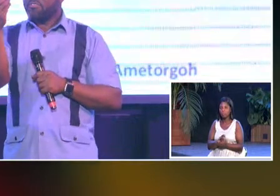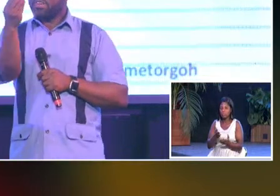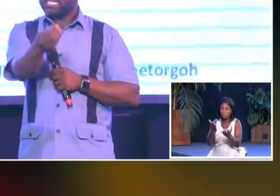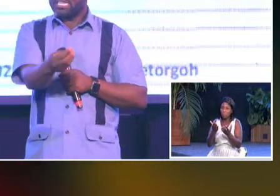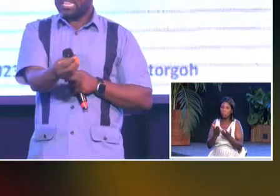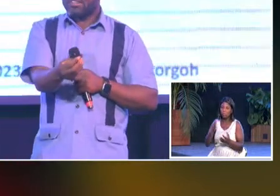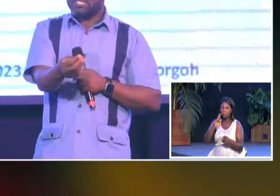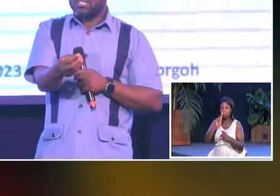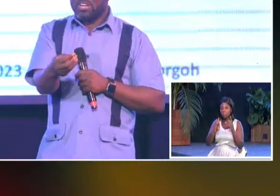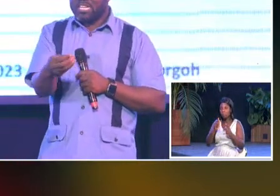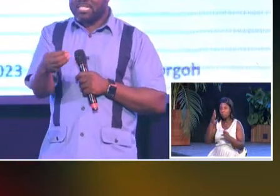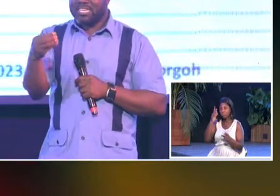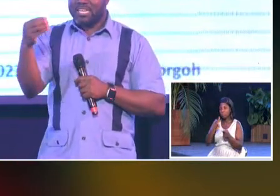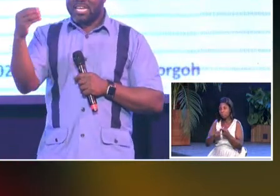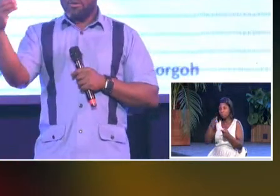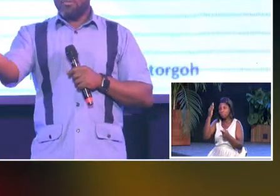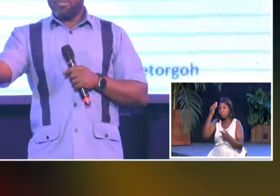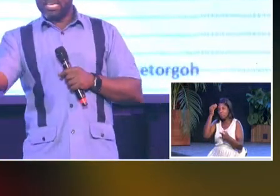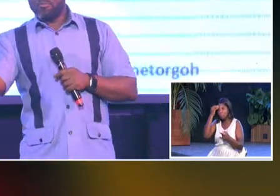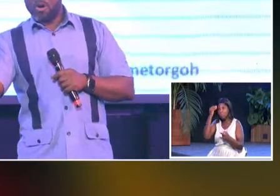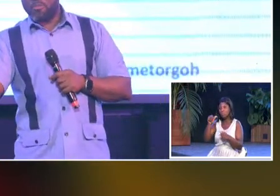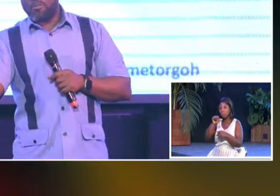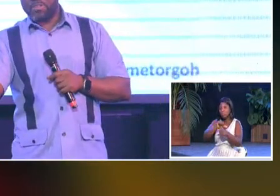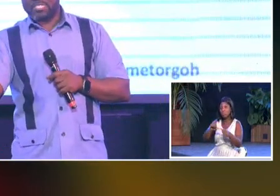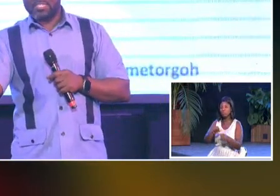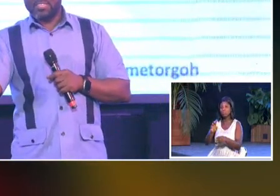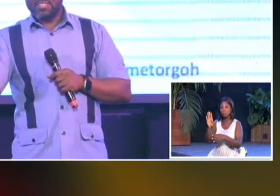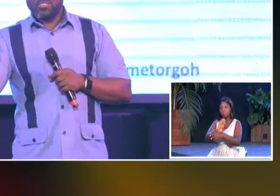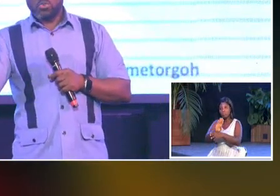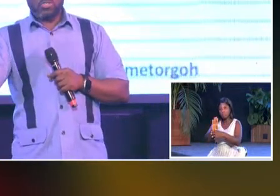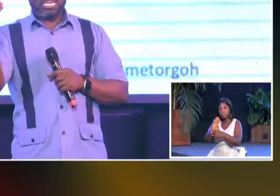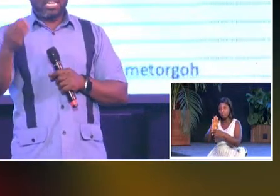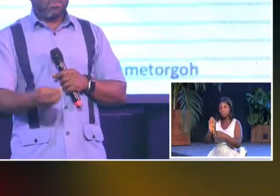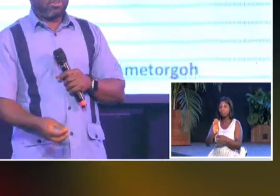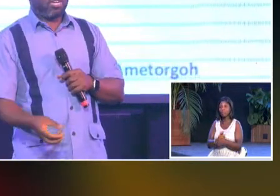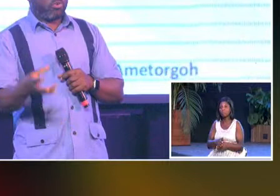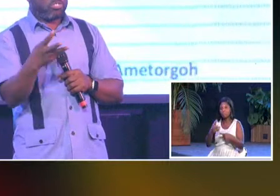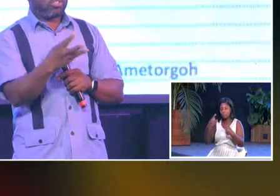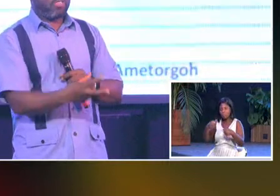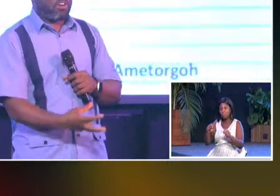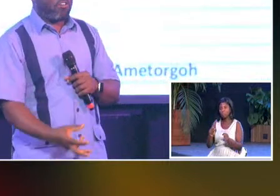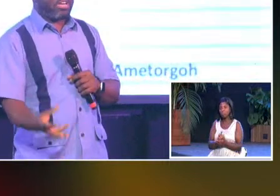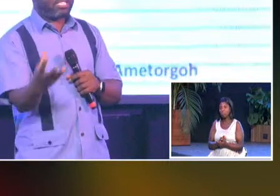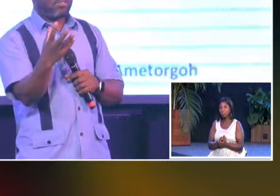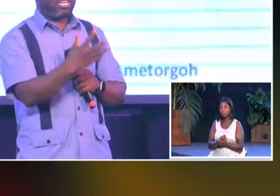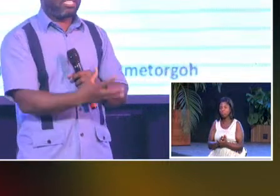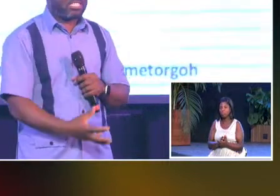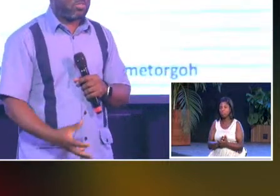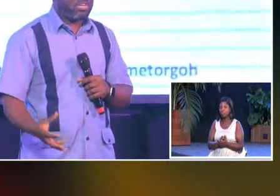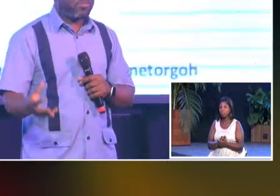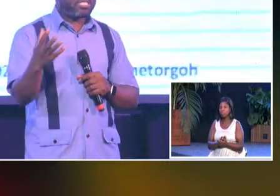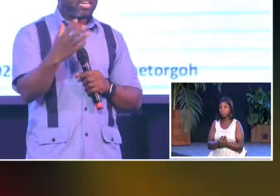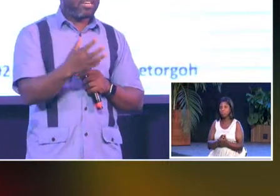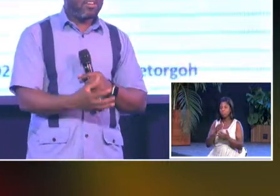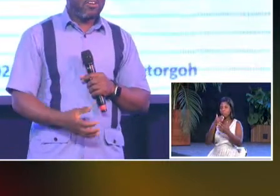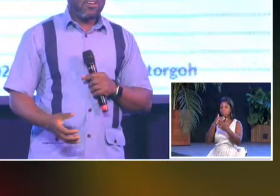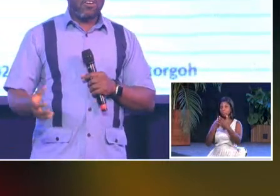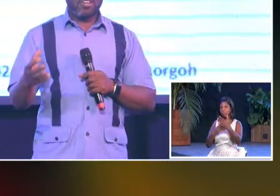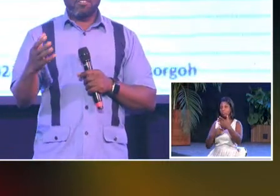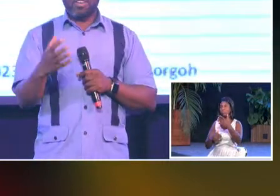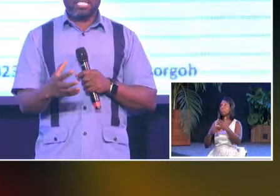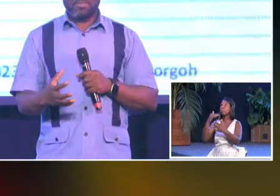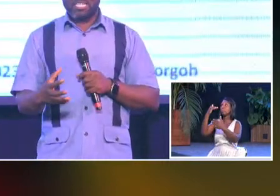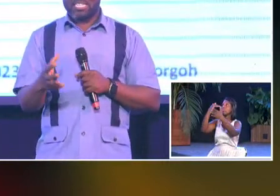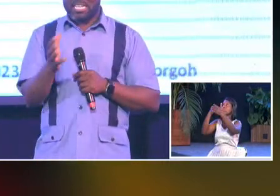we invested $1,000, are we making more profit? So those are the roles of the conversion managers. So the return